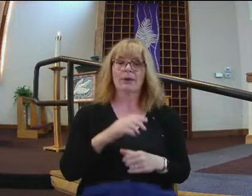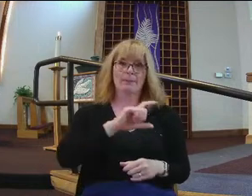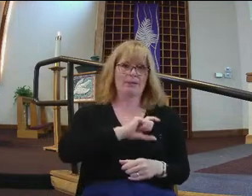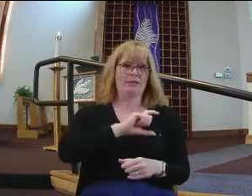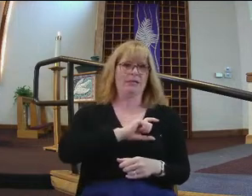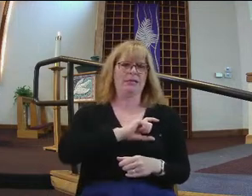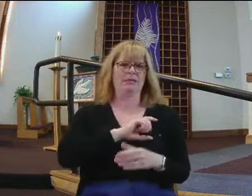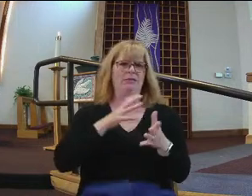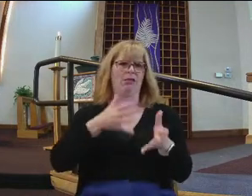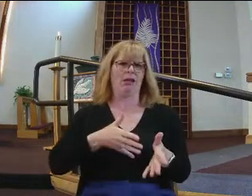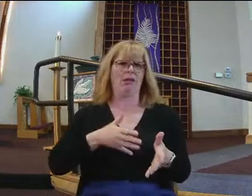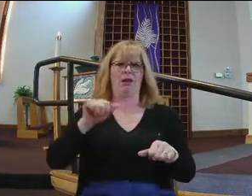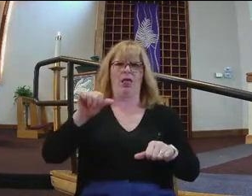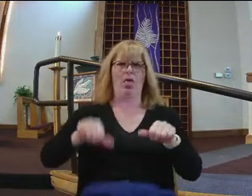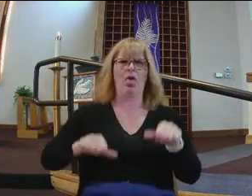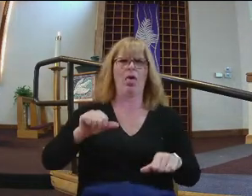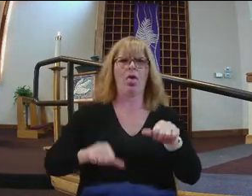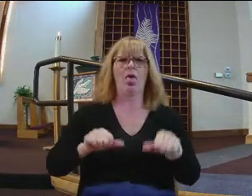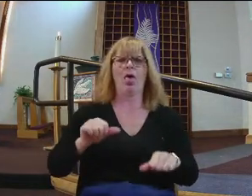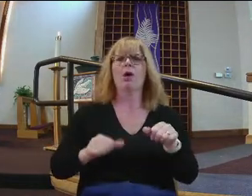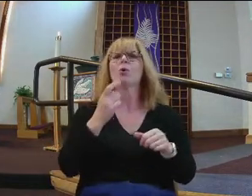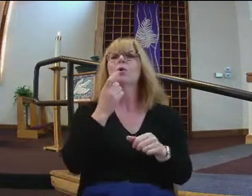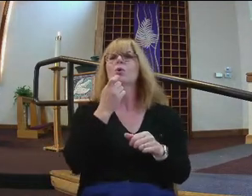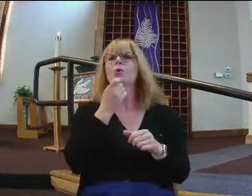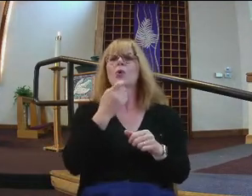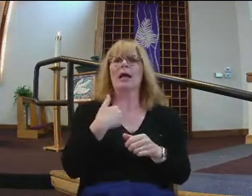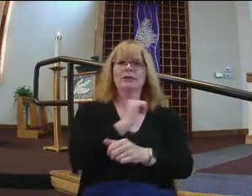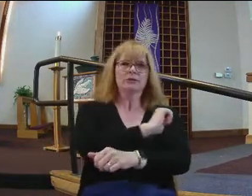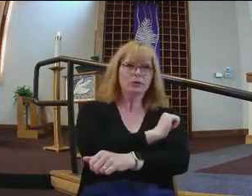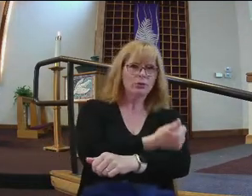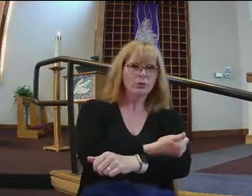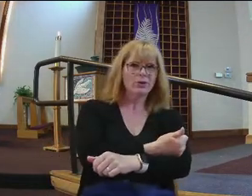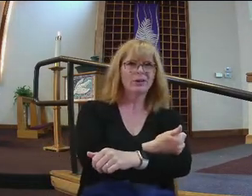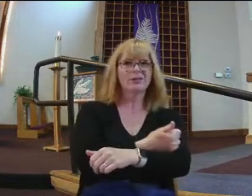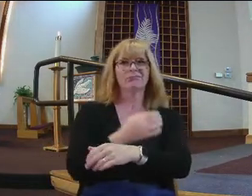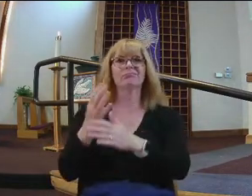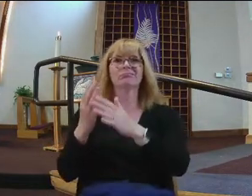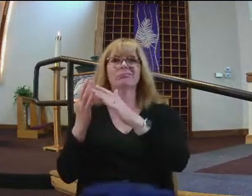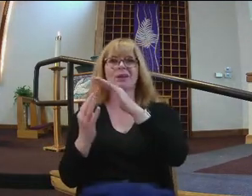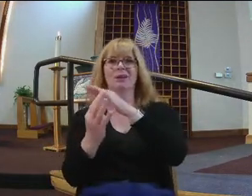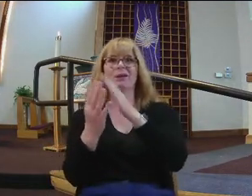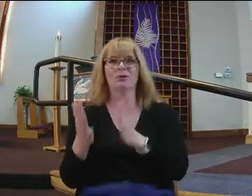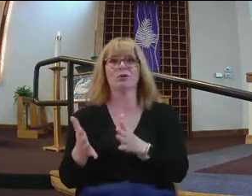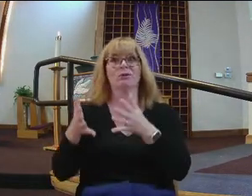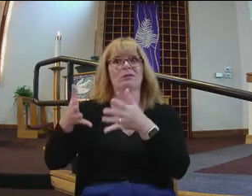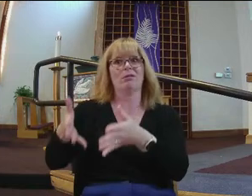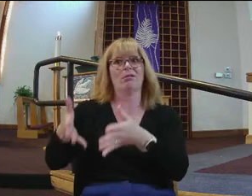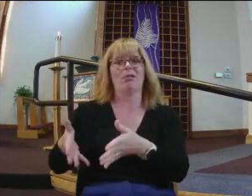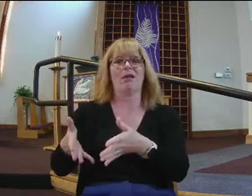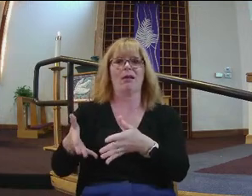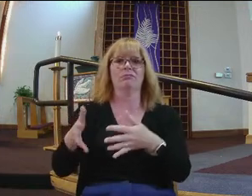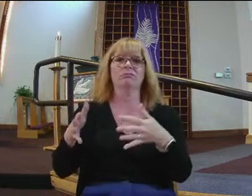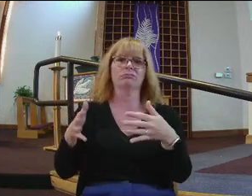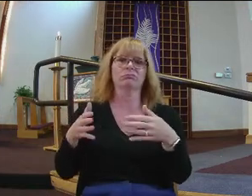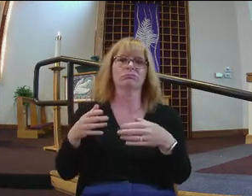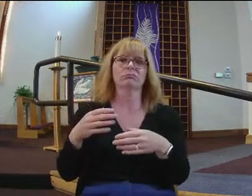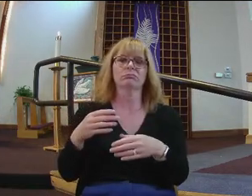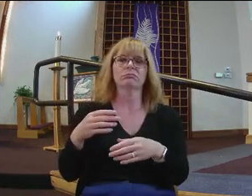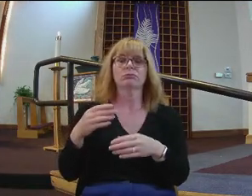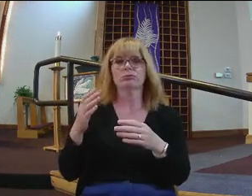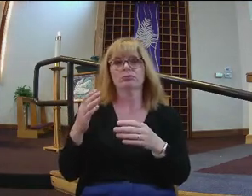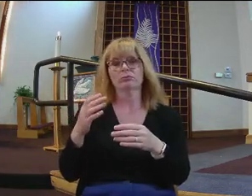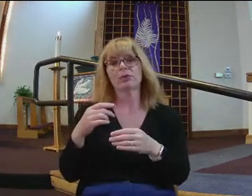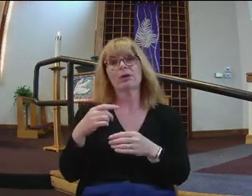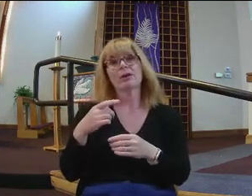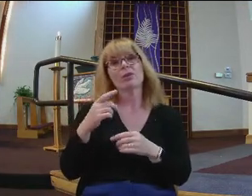what authority, and as migrants are left caught in the middle. We lift up the impoverished in our communities who have to